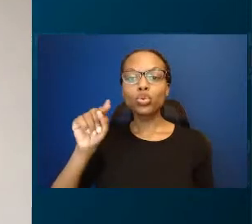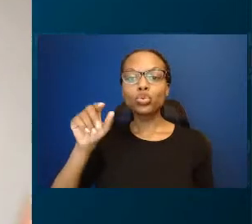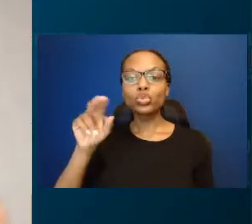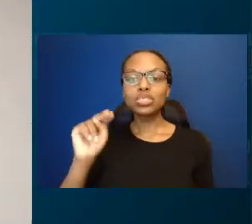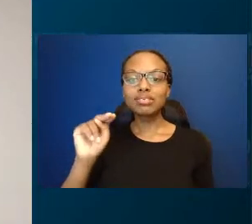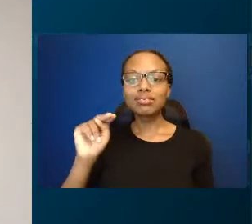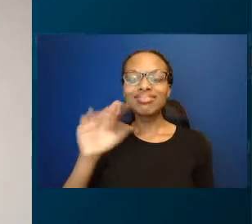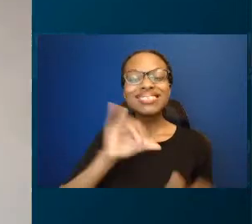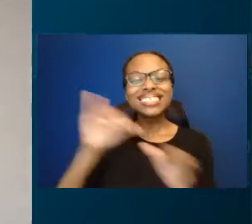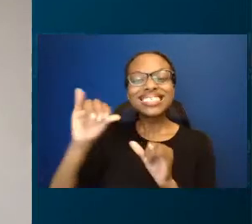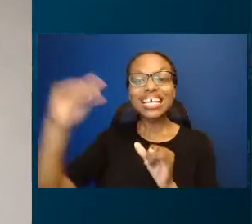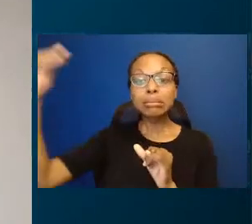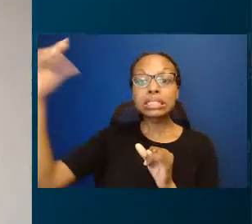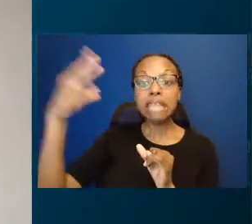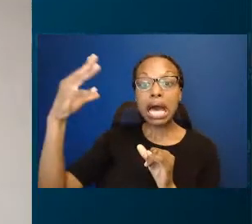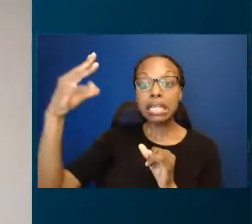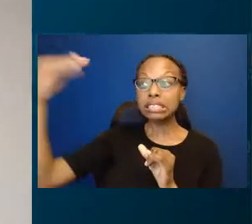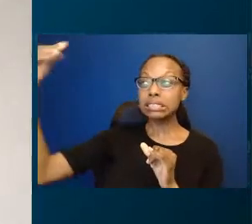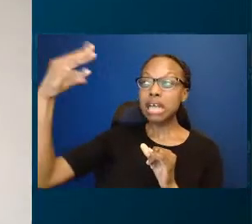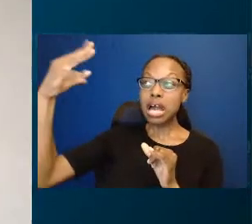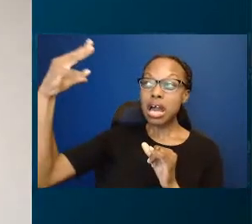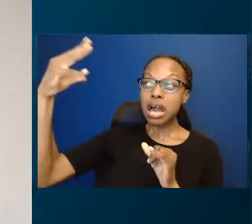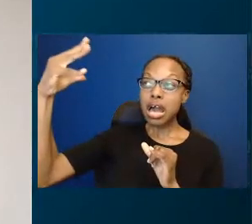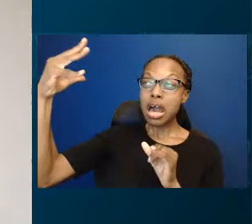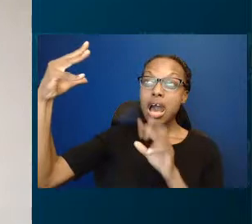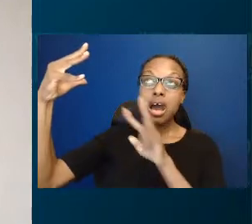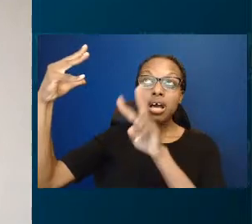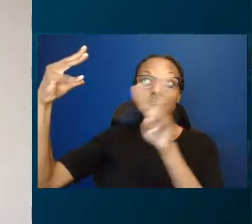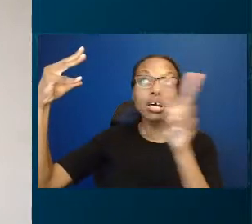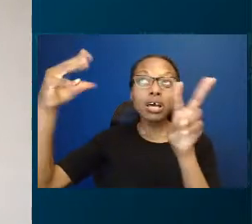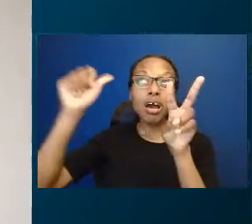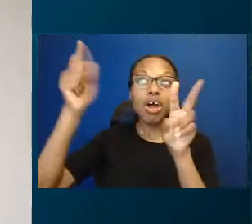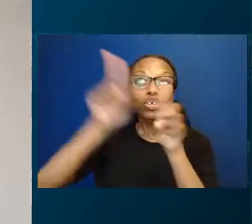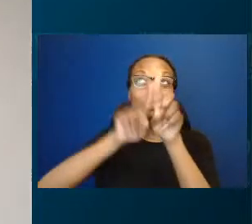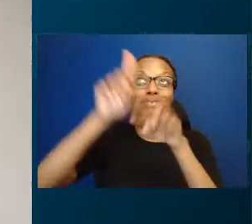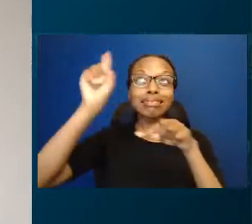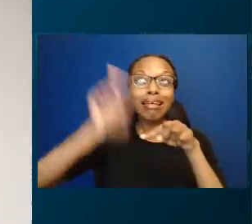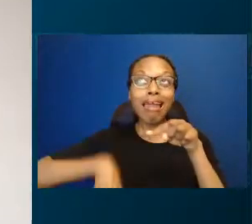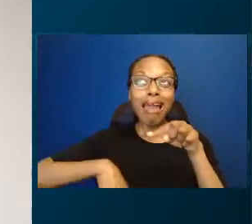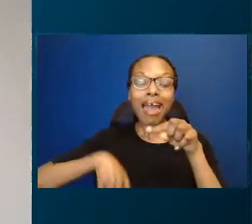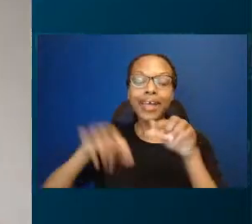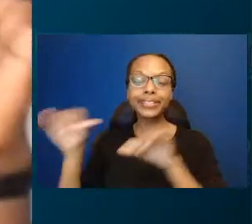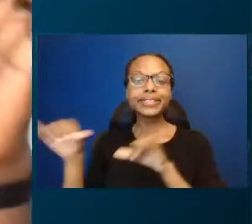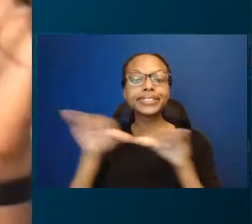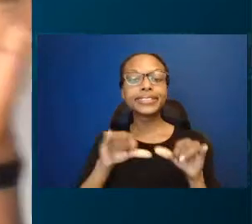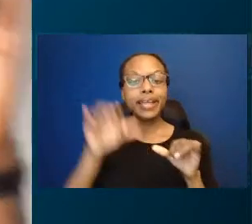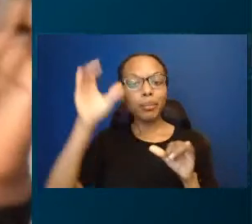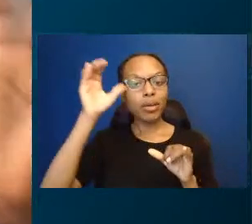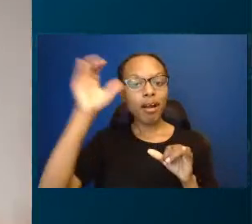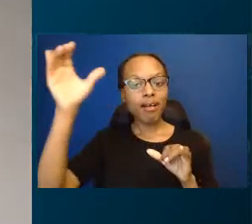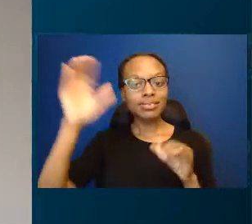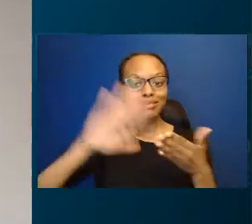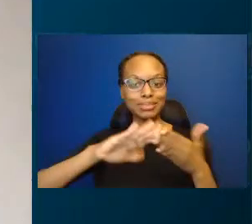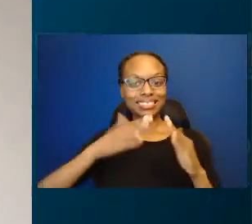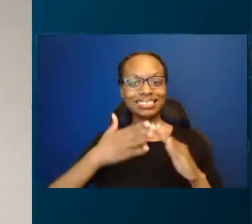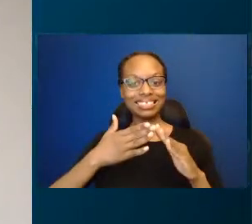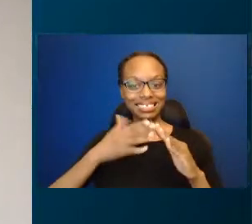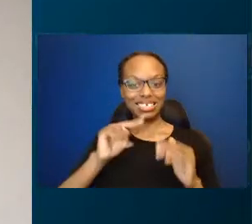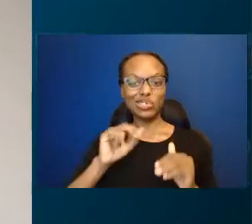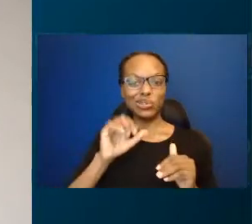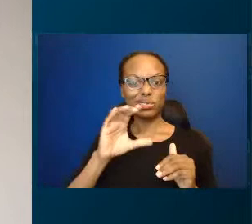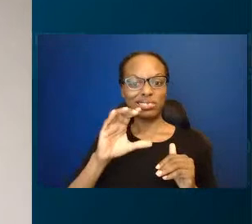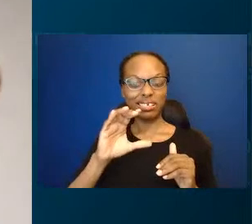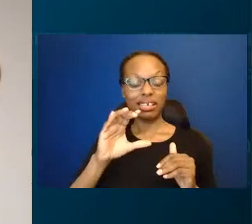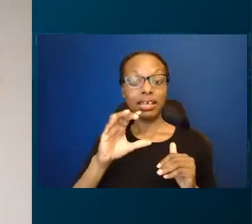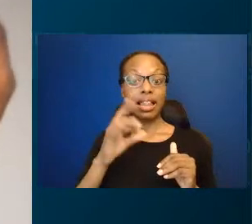bright, right? And that's the same case with the lights in New York City and the stars. Because the lights are so